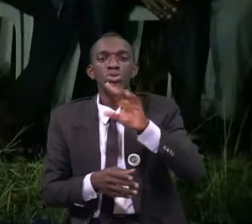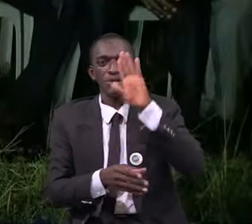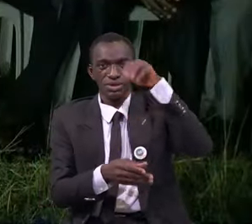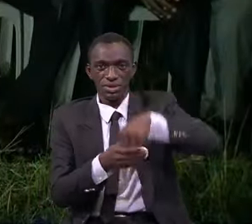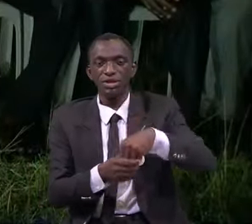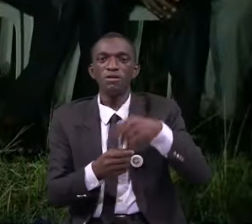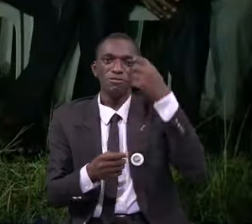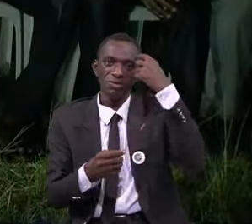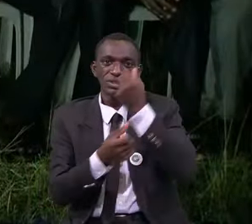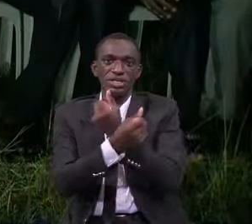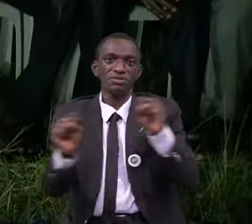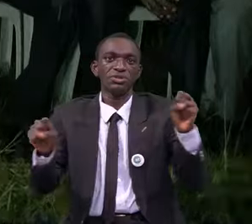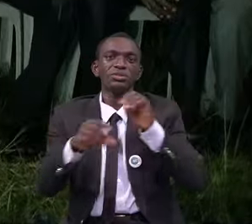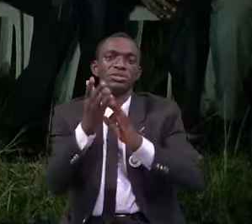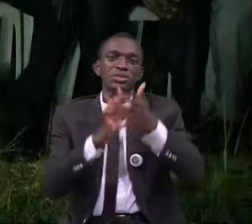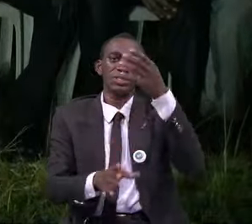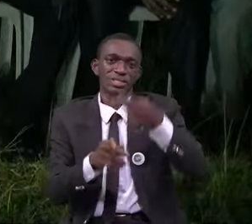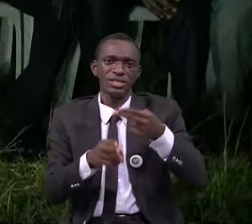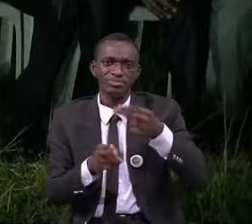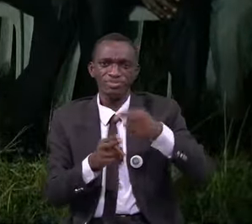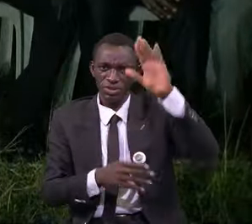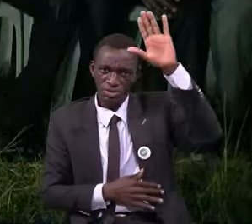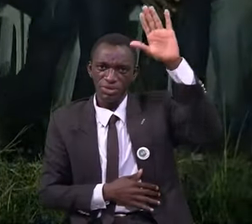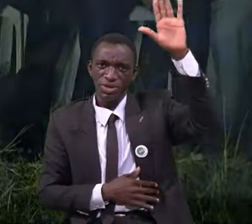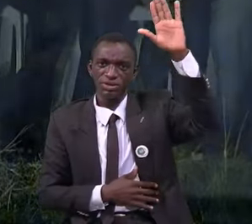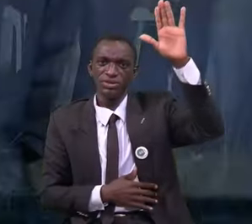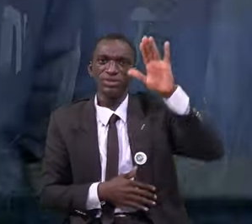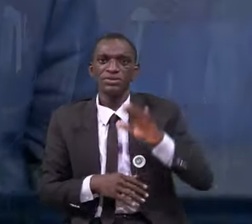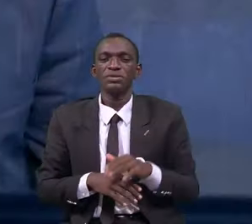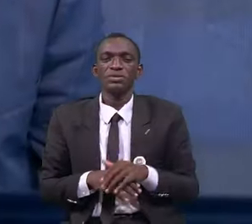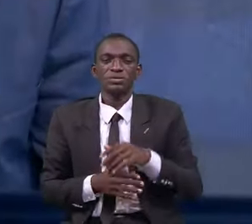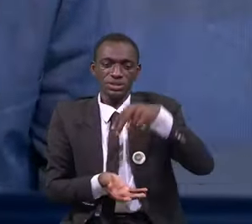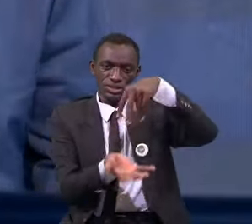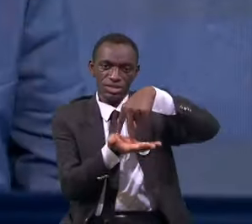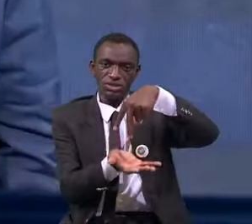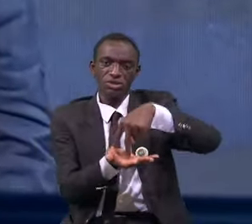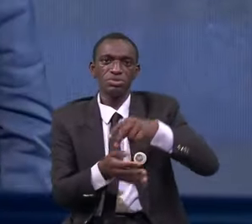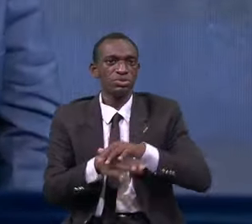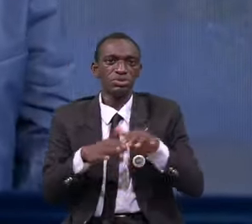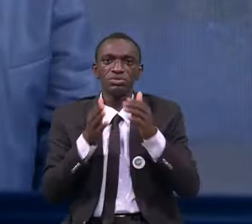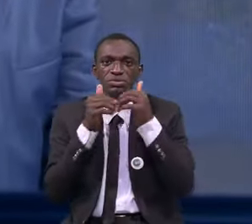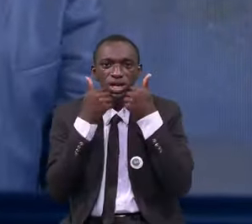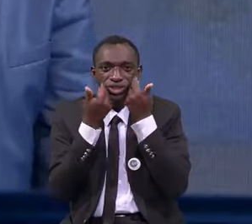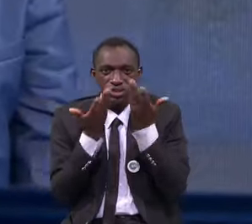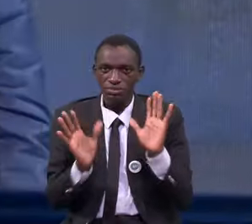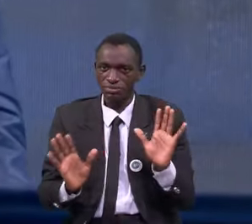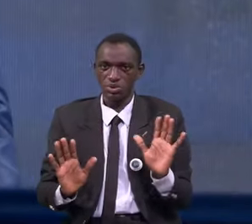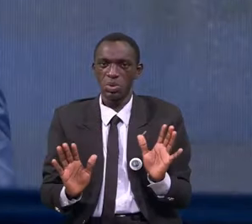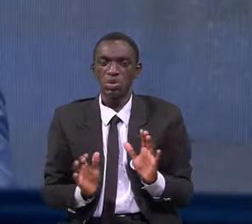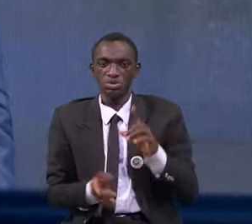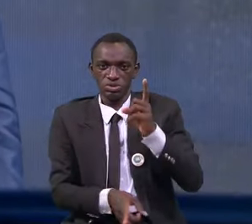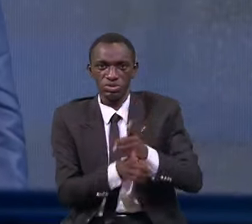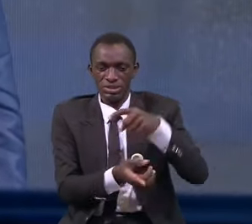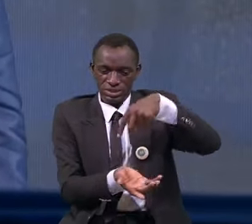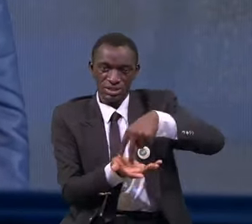tonight. Raise up that hand and stand up and say, Lord, I am